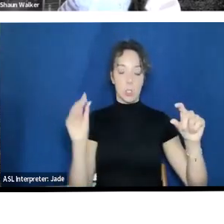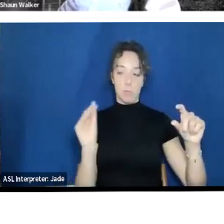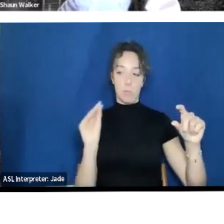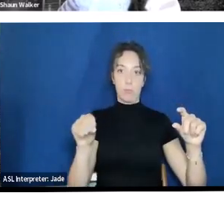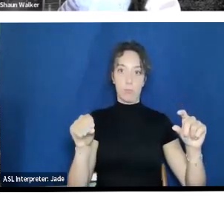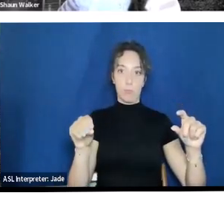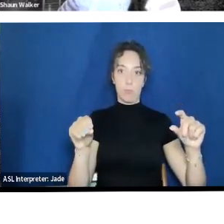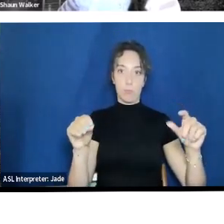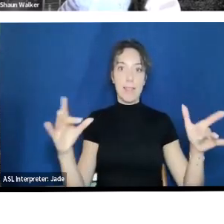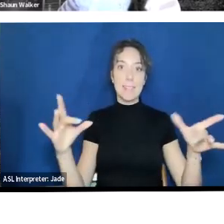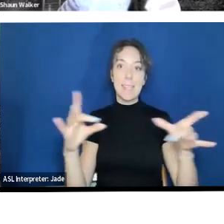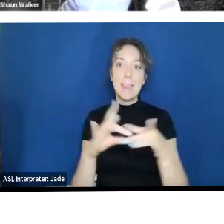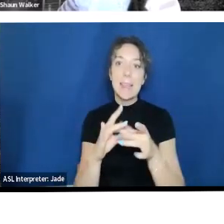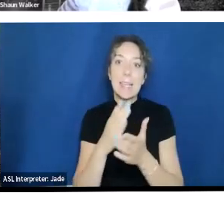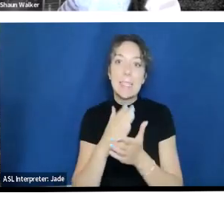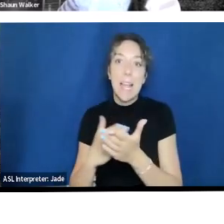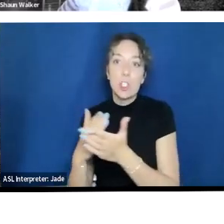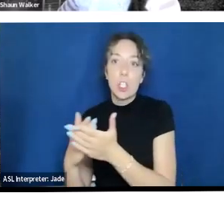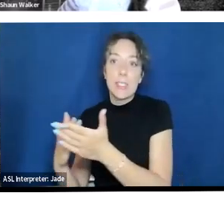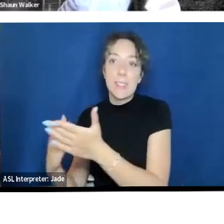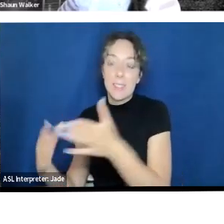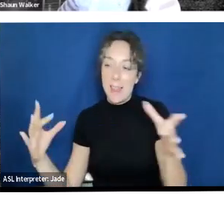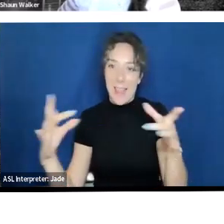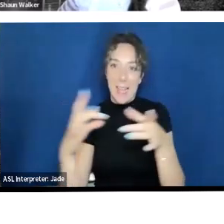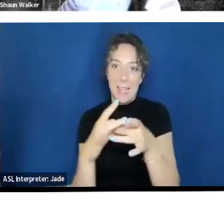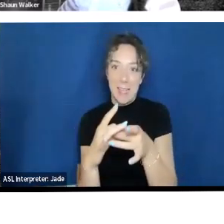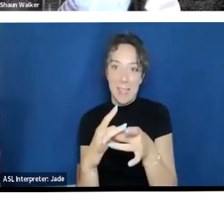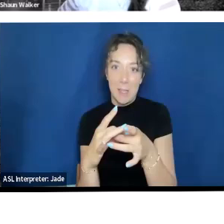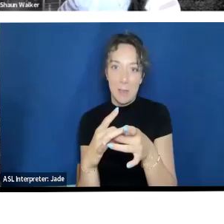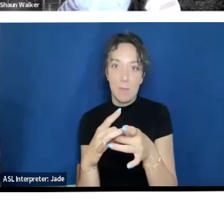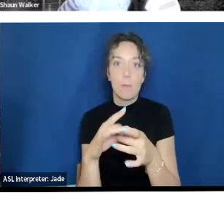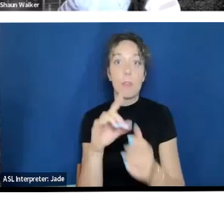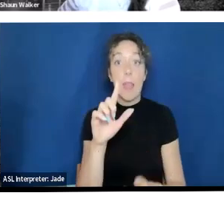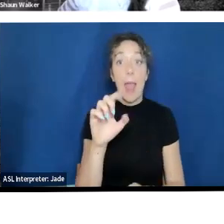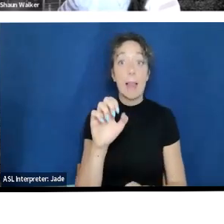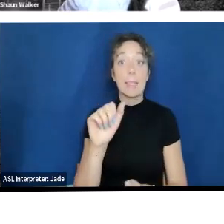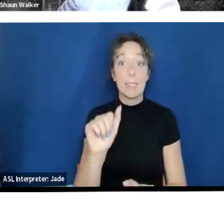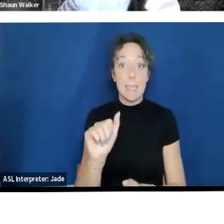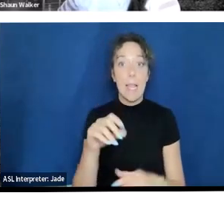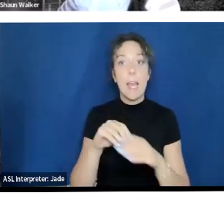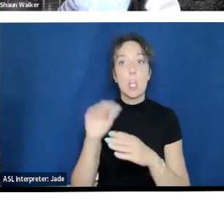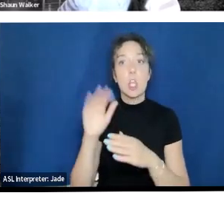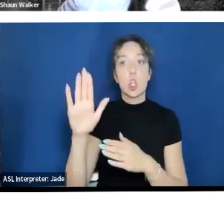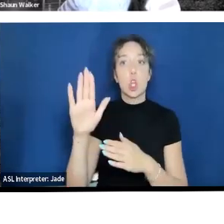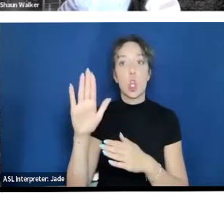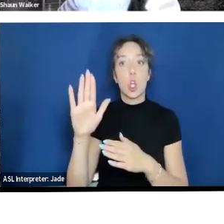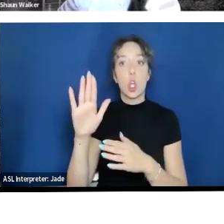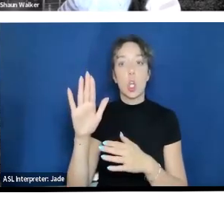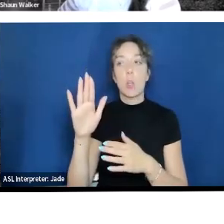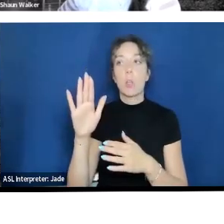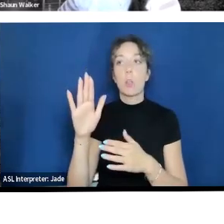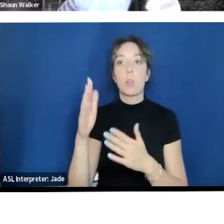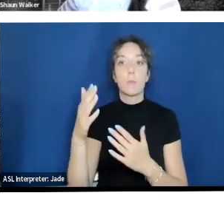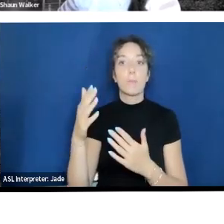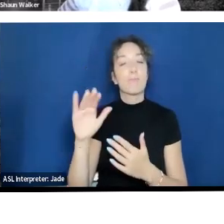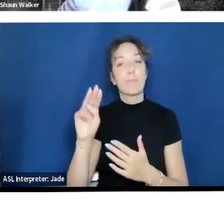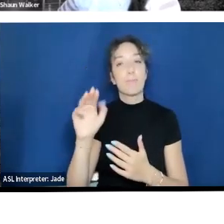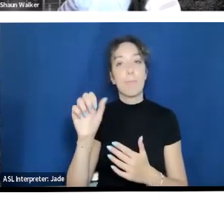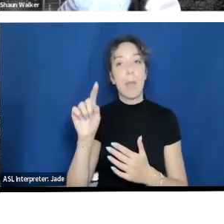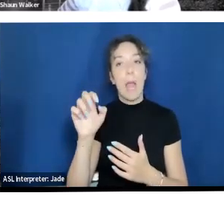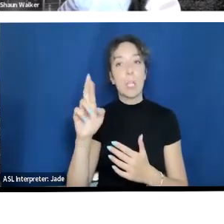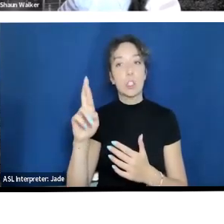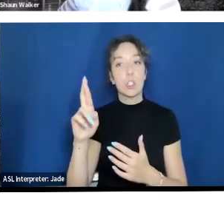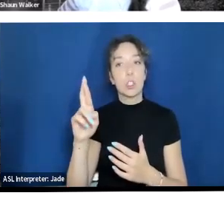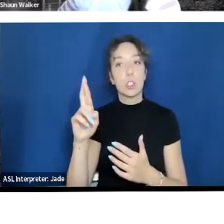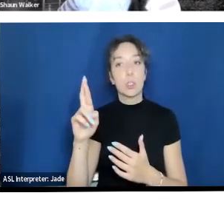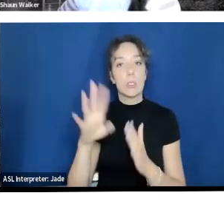to link sections together in the LEA's master schedule. which was then reflected in